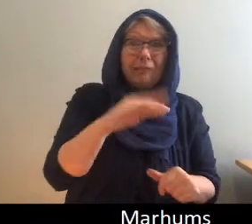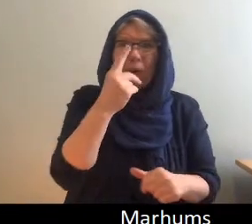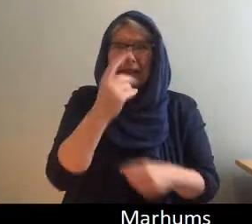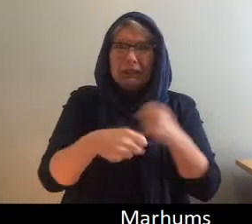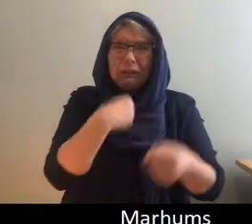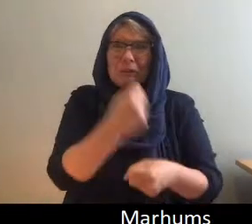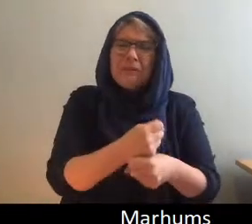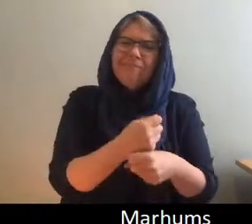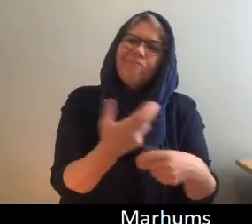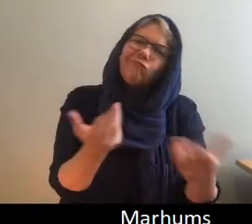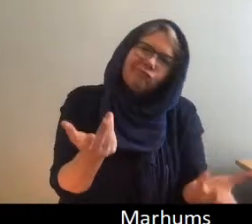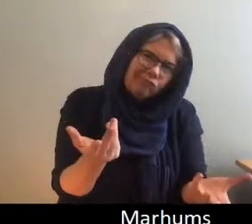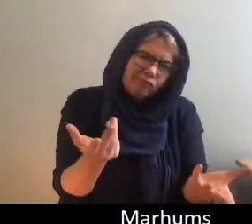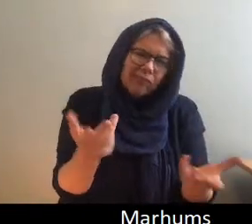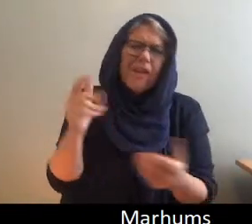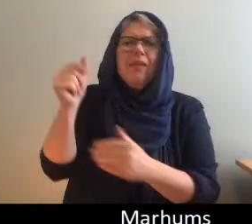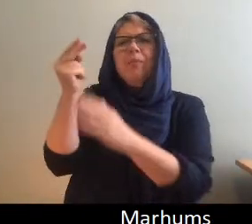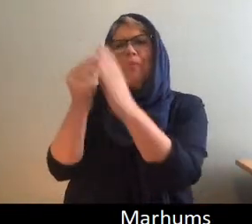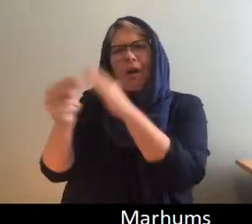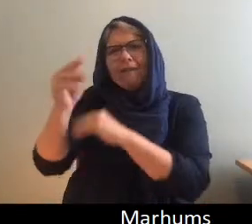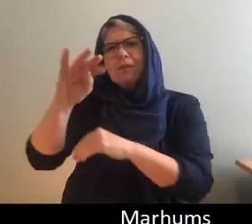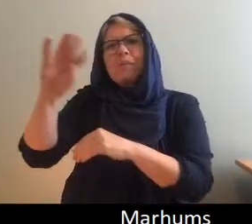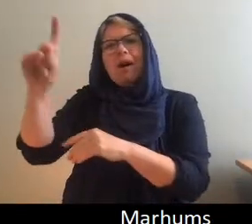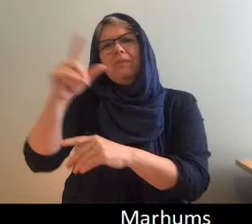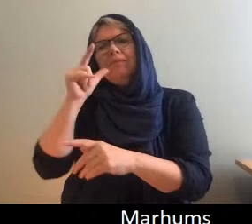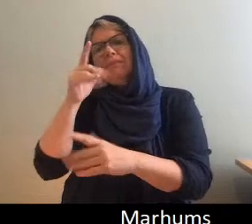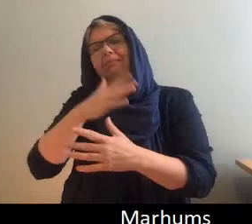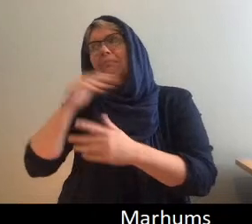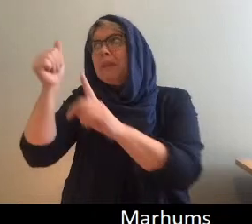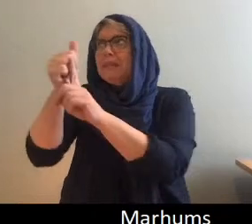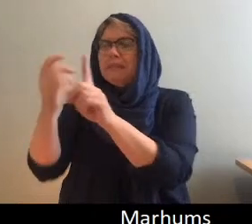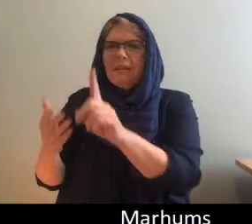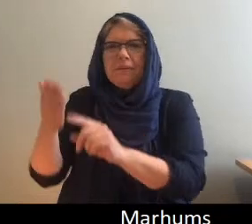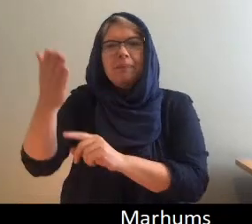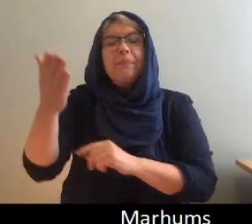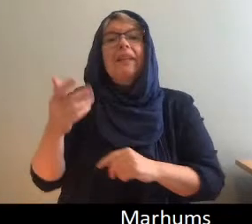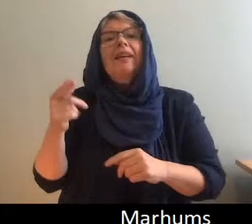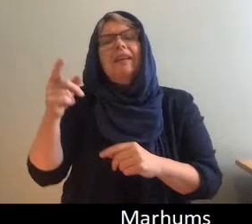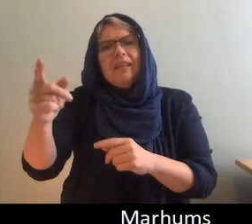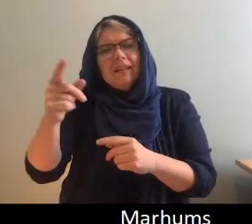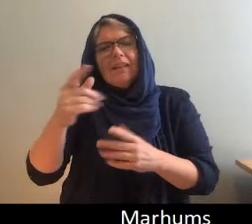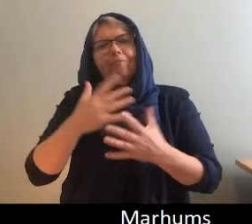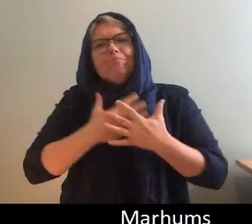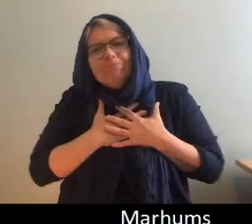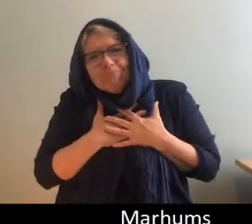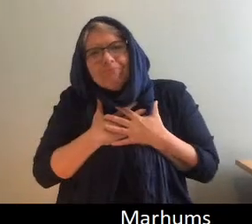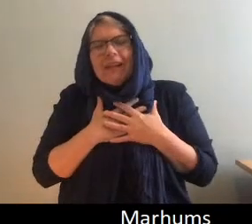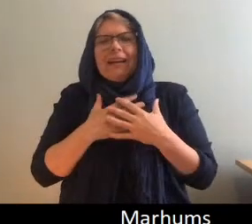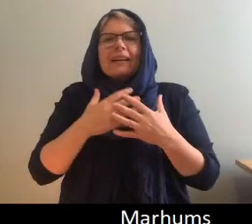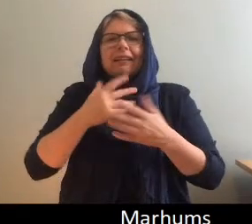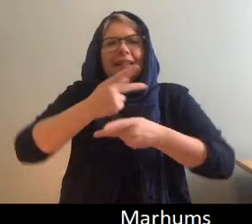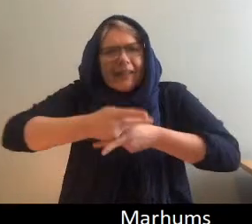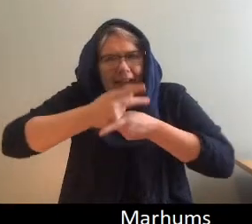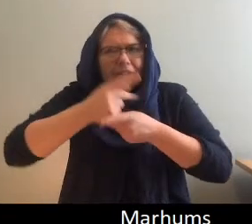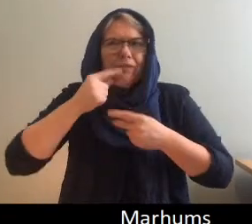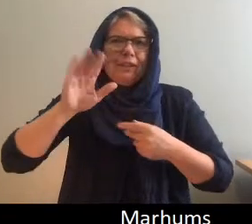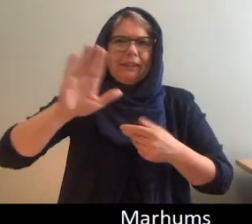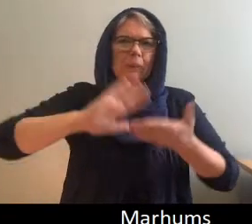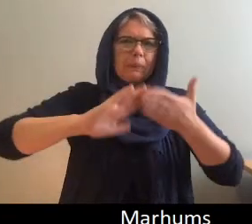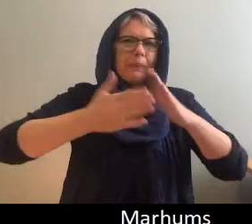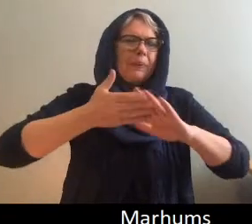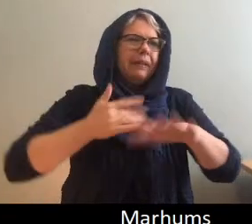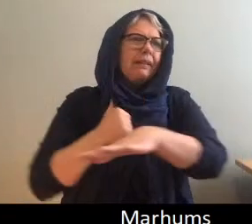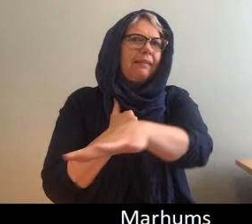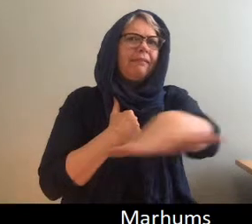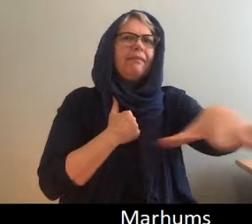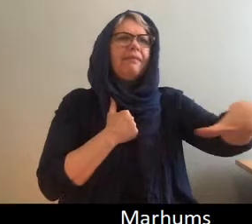Muhammad sallallahu alayhi wa sallam, peace be upon him and his family. So what basically happened is the Prophet said that